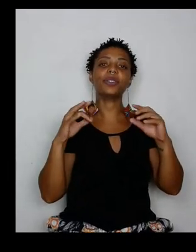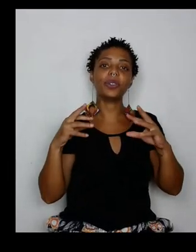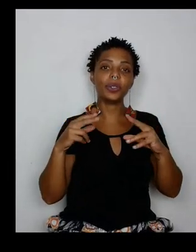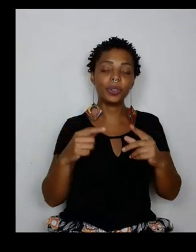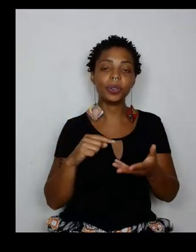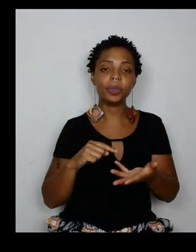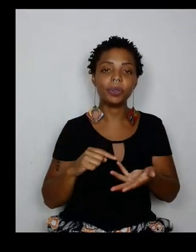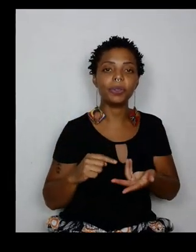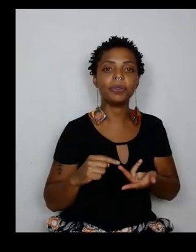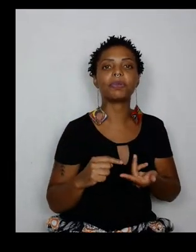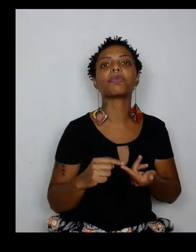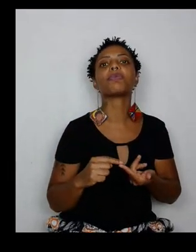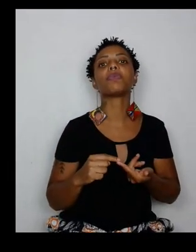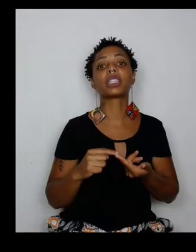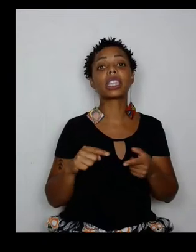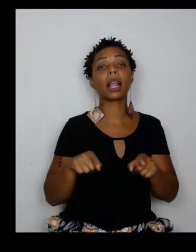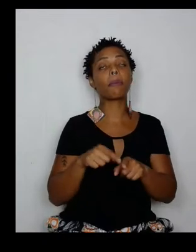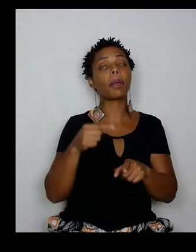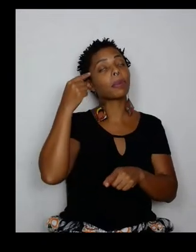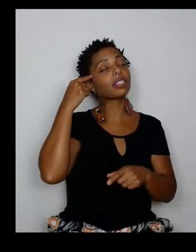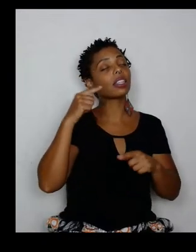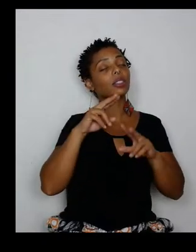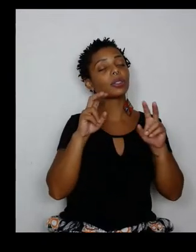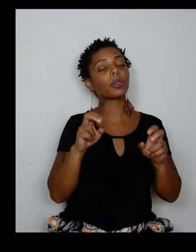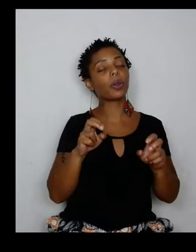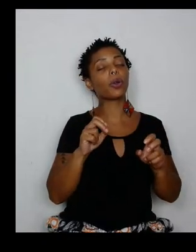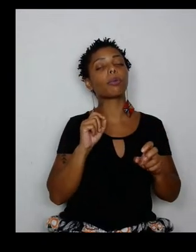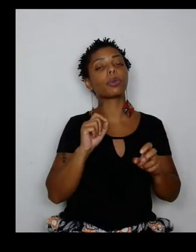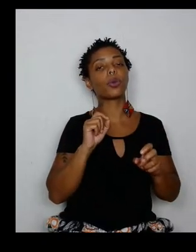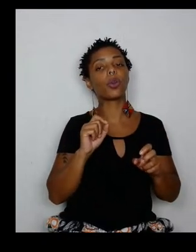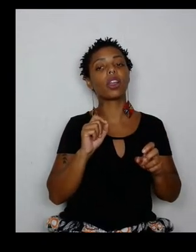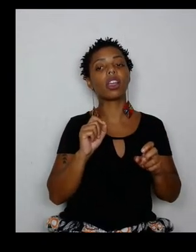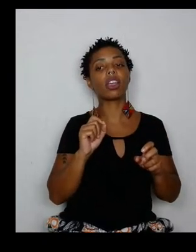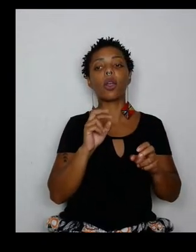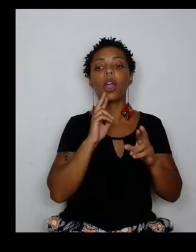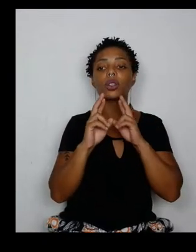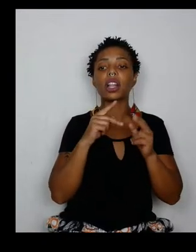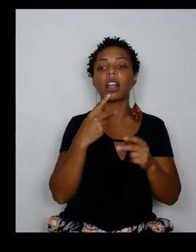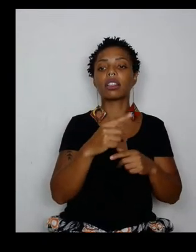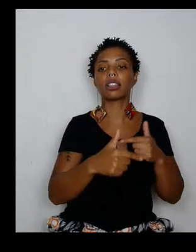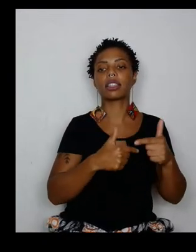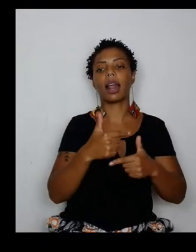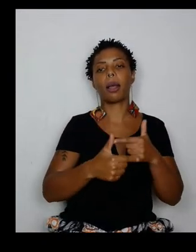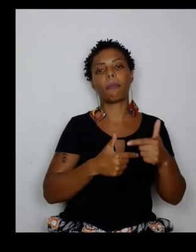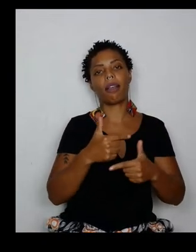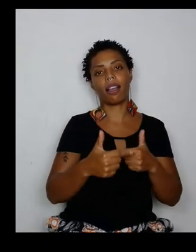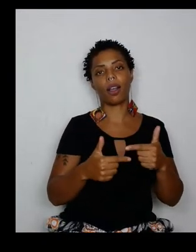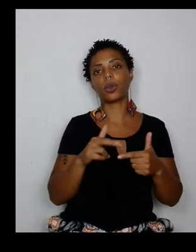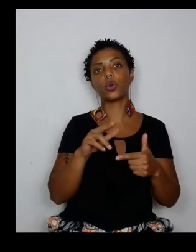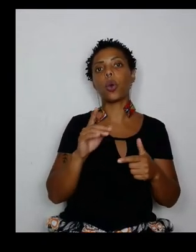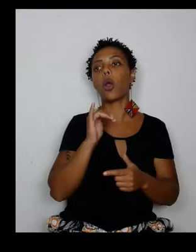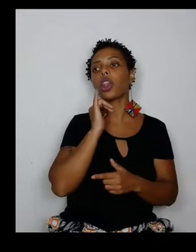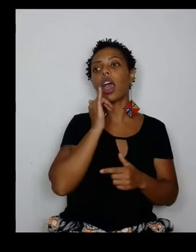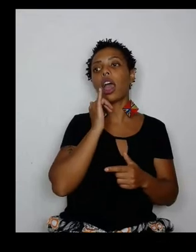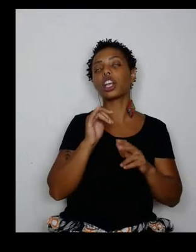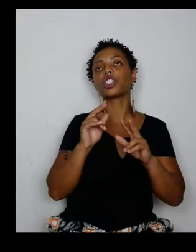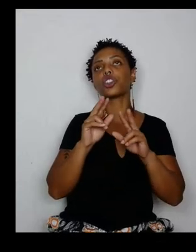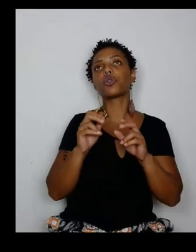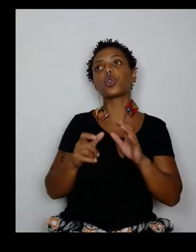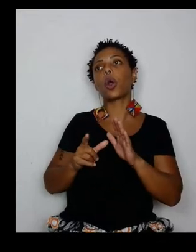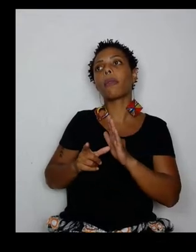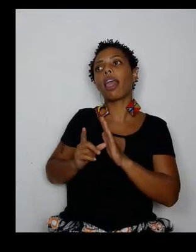interior set of narratives around the life lived that we can use those resources like the